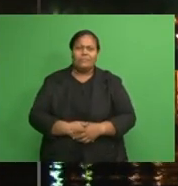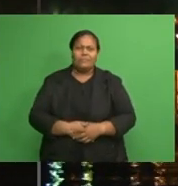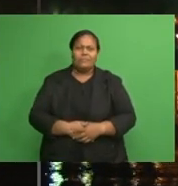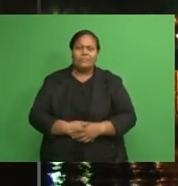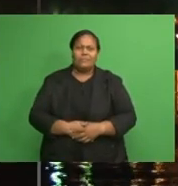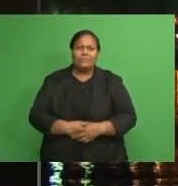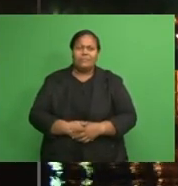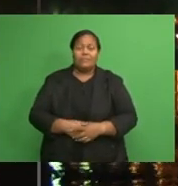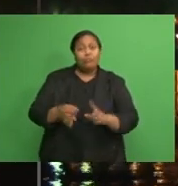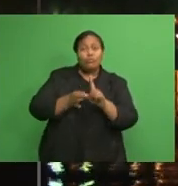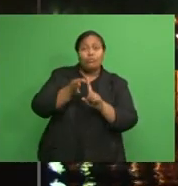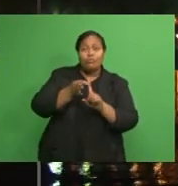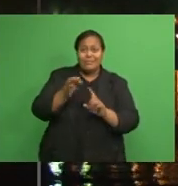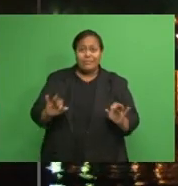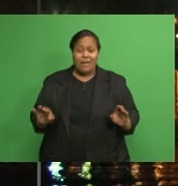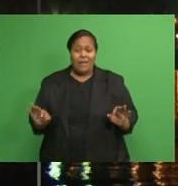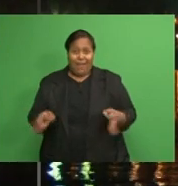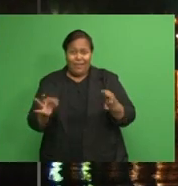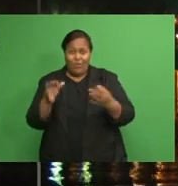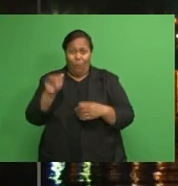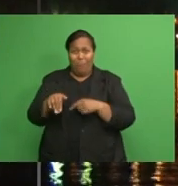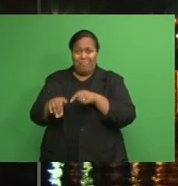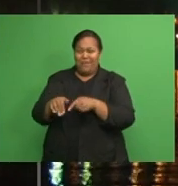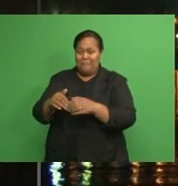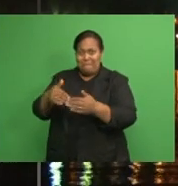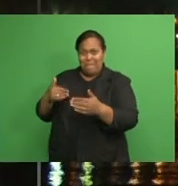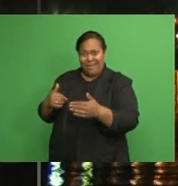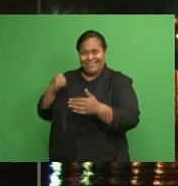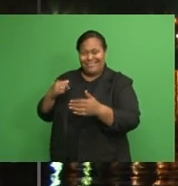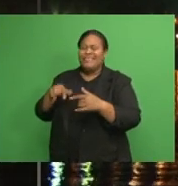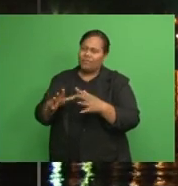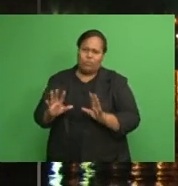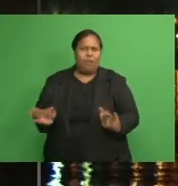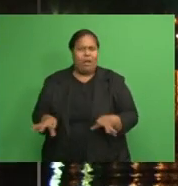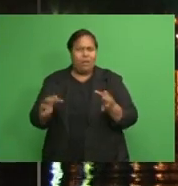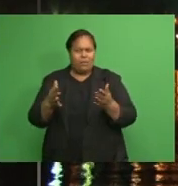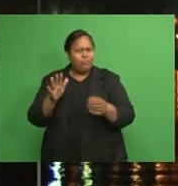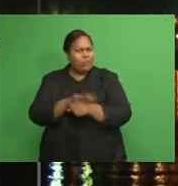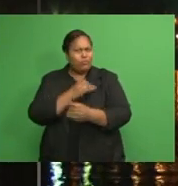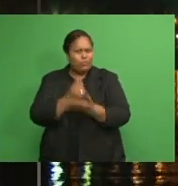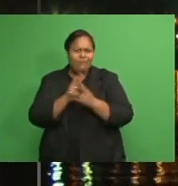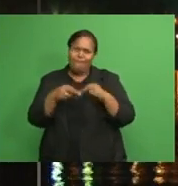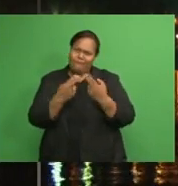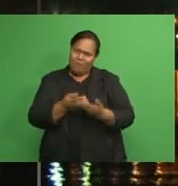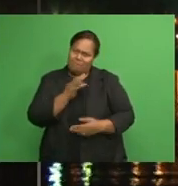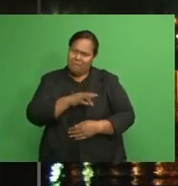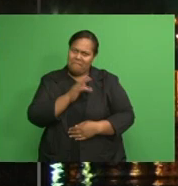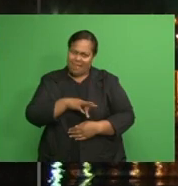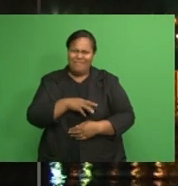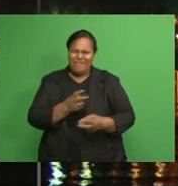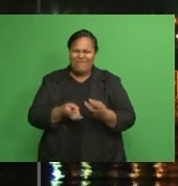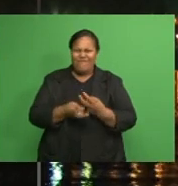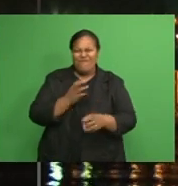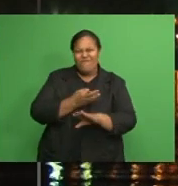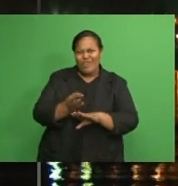increase in backyard farming in Madhuwata. These gardens, ensuring families eat nutritious meals every day, are an initiative of the